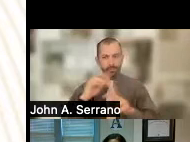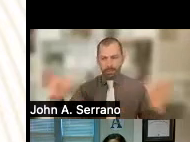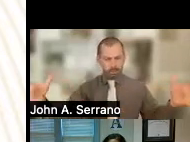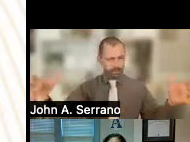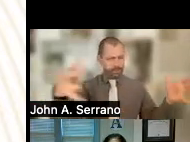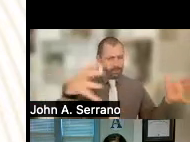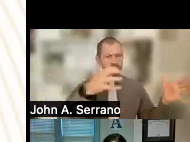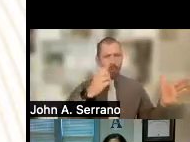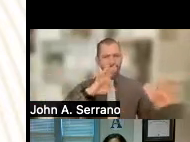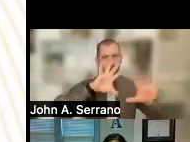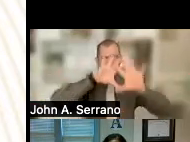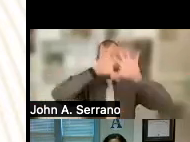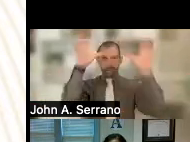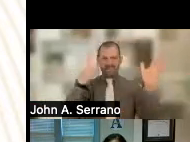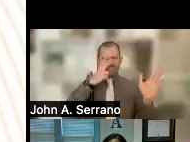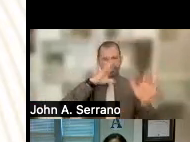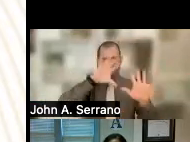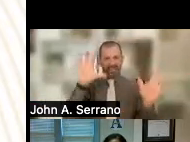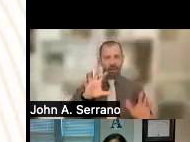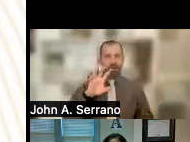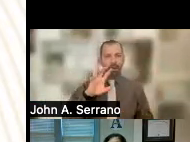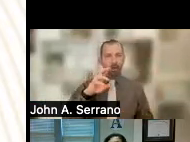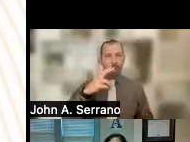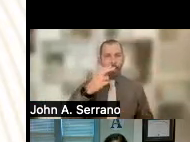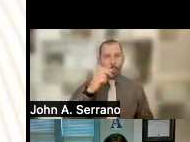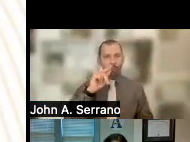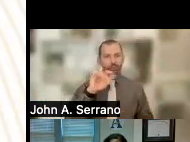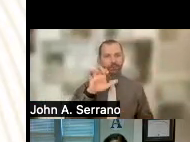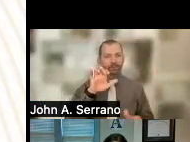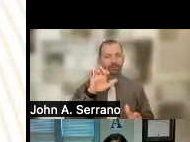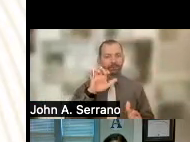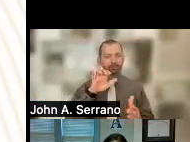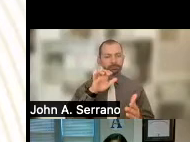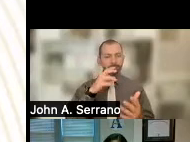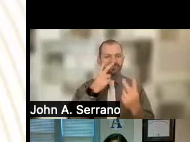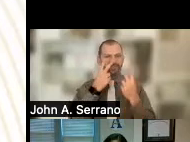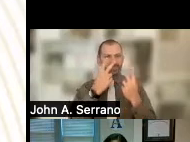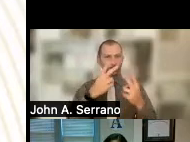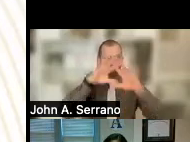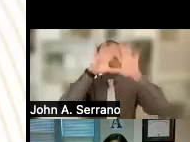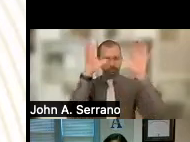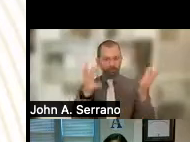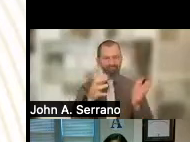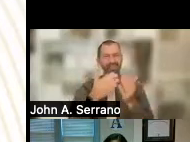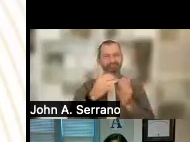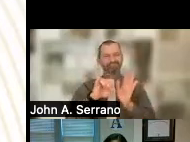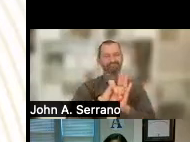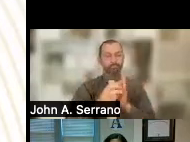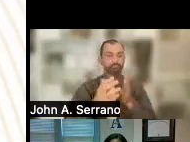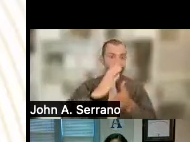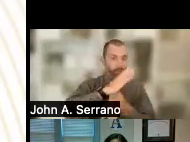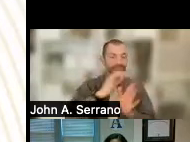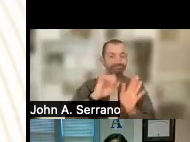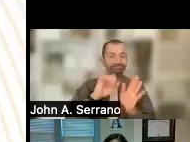different types of data you can be collecting or have collected, and how can you see that holistically so that you're looking at all the data together?